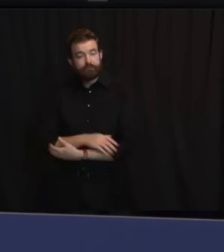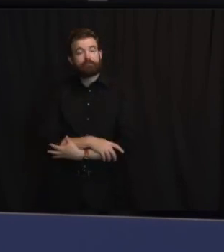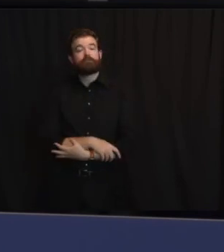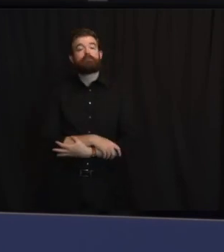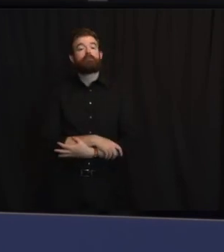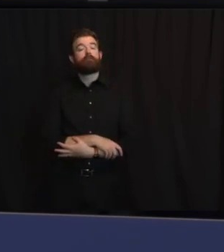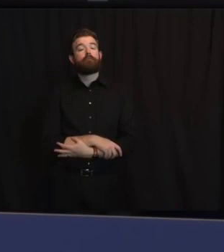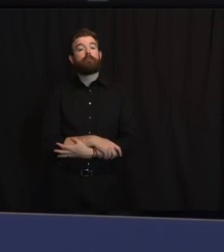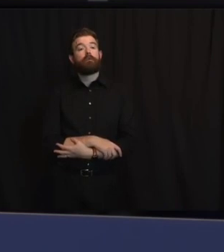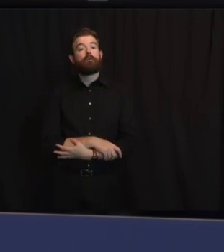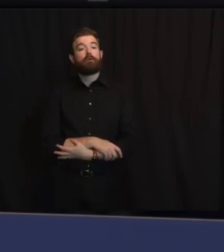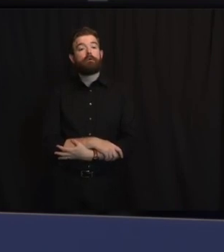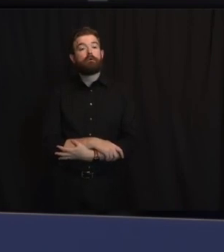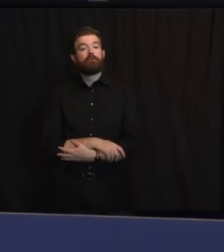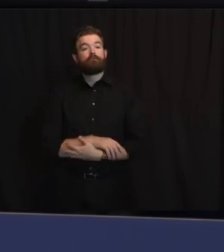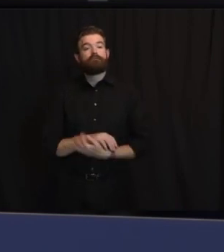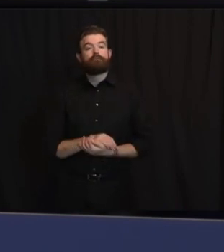camp.